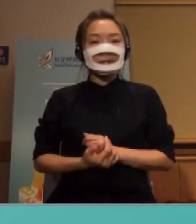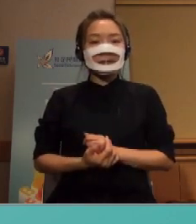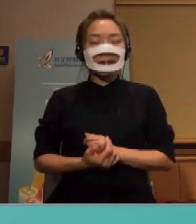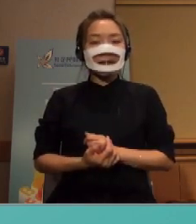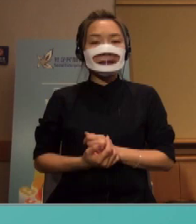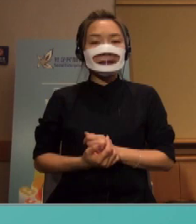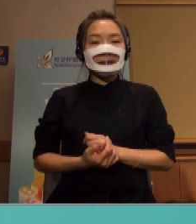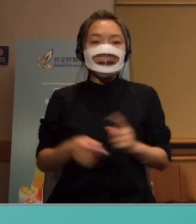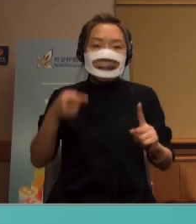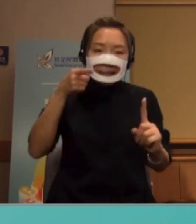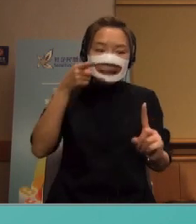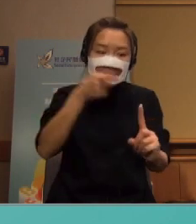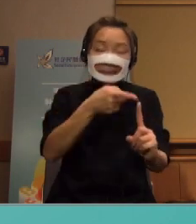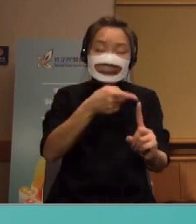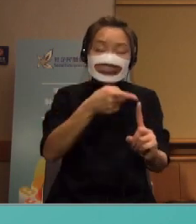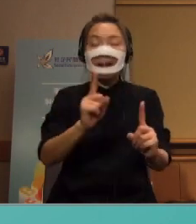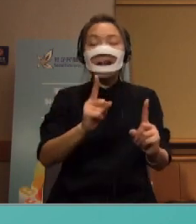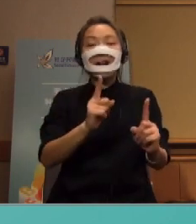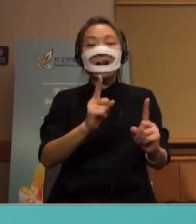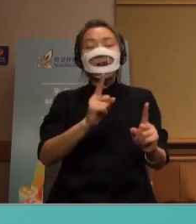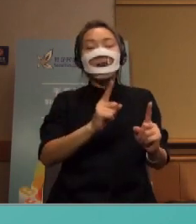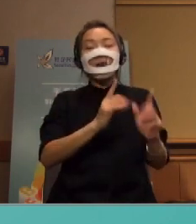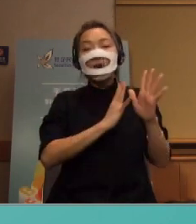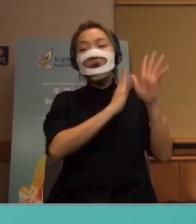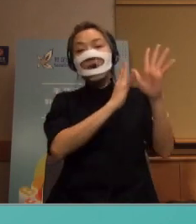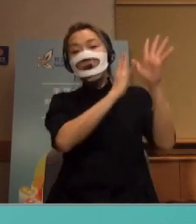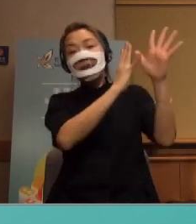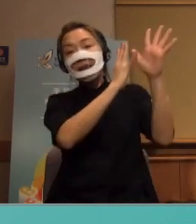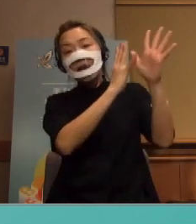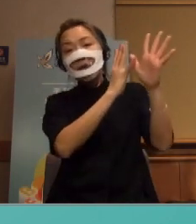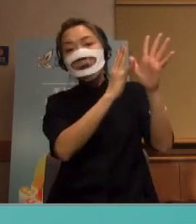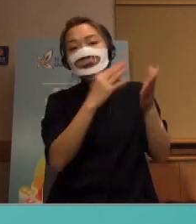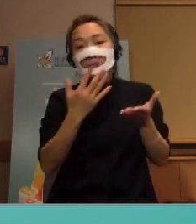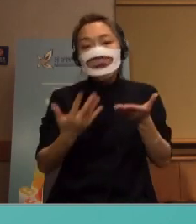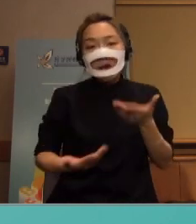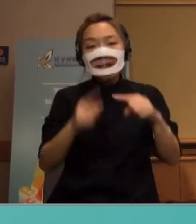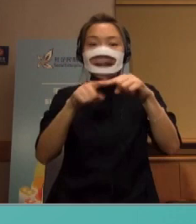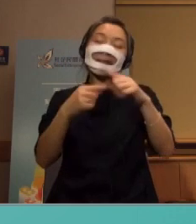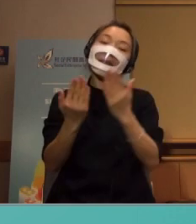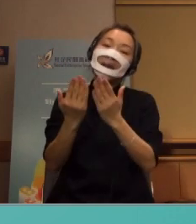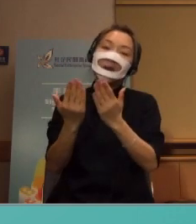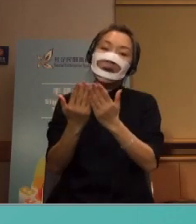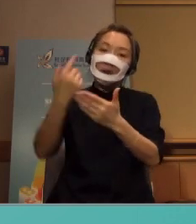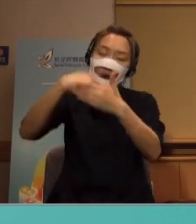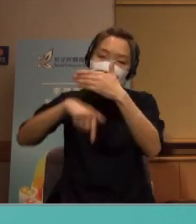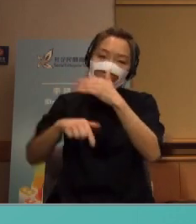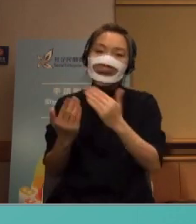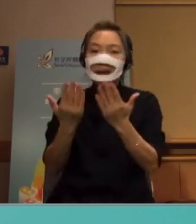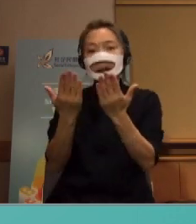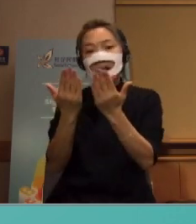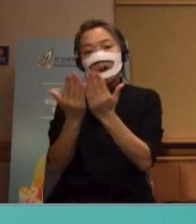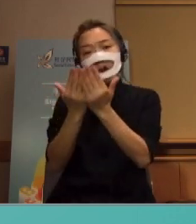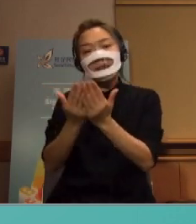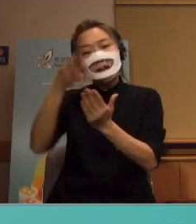a lecturer for different university. And I'm an entrepreneur for 11 years. So I'm mostly focusing on promoting